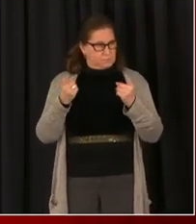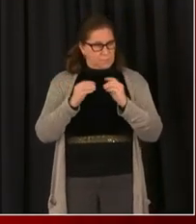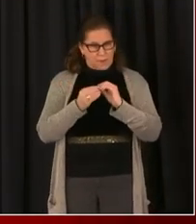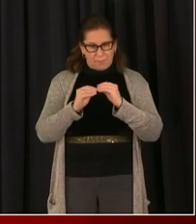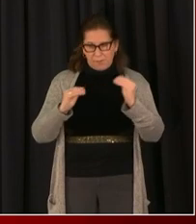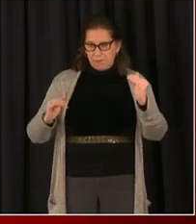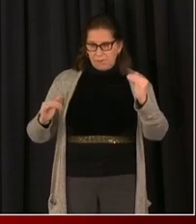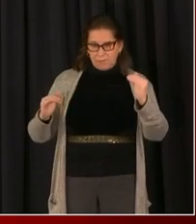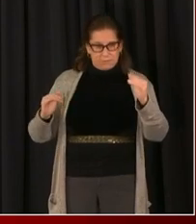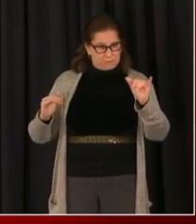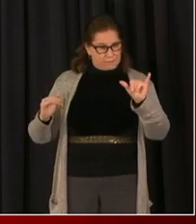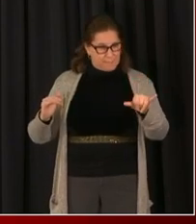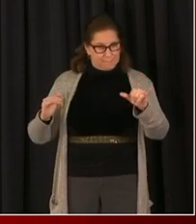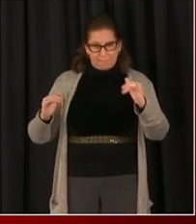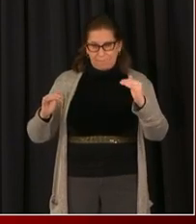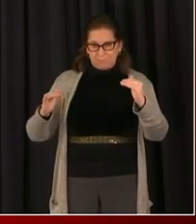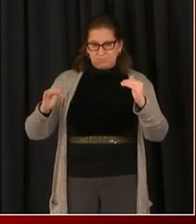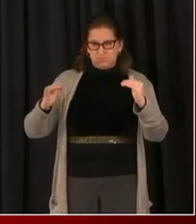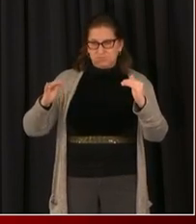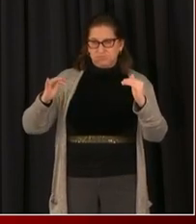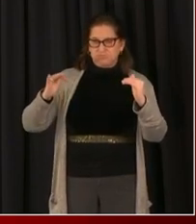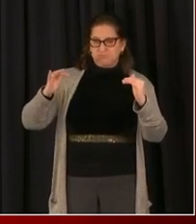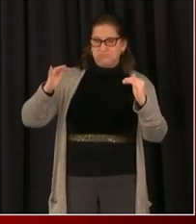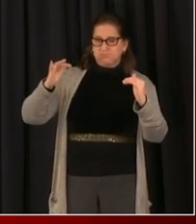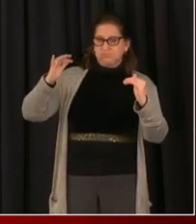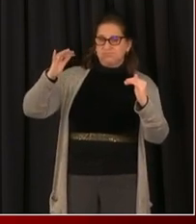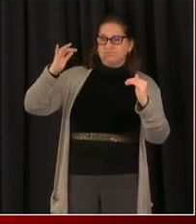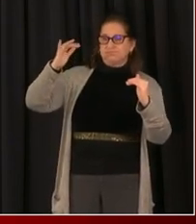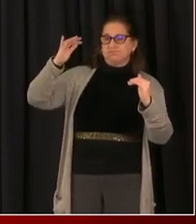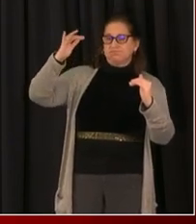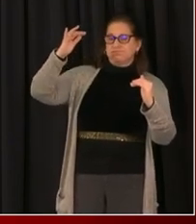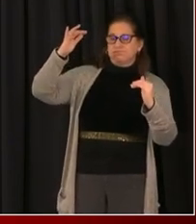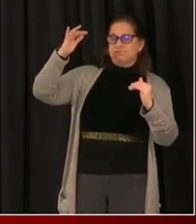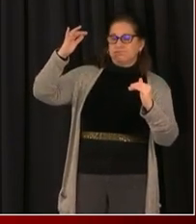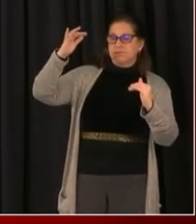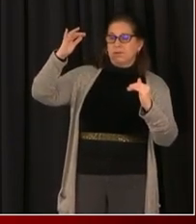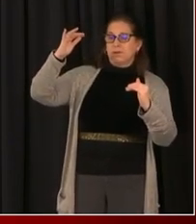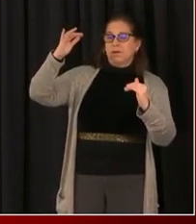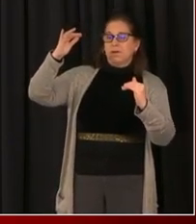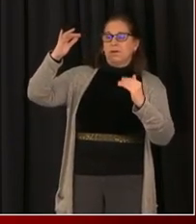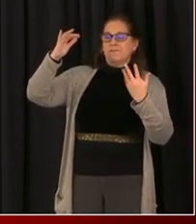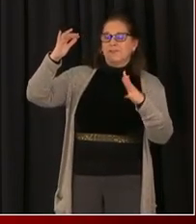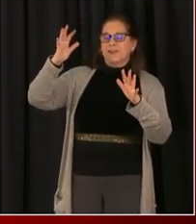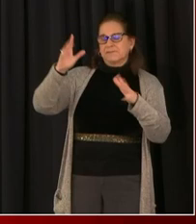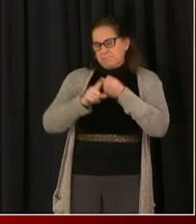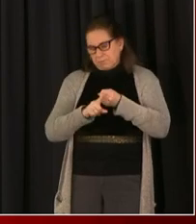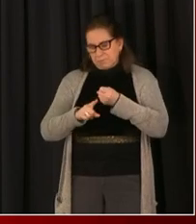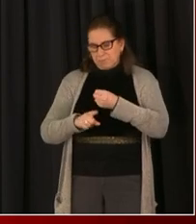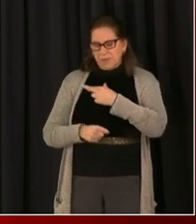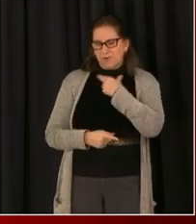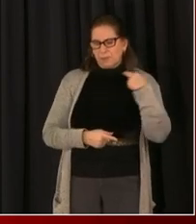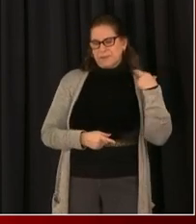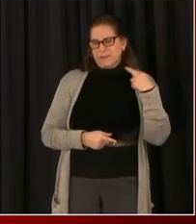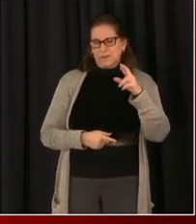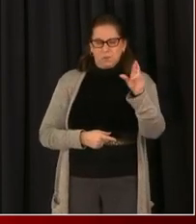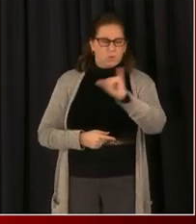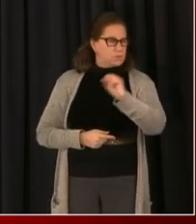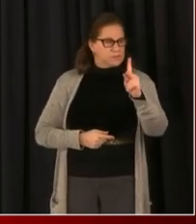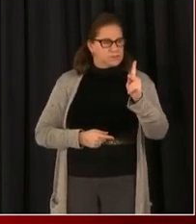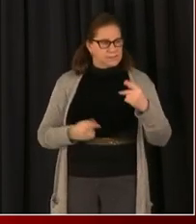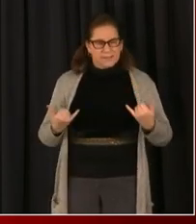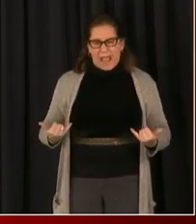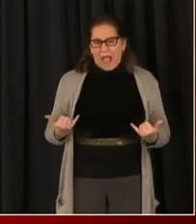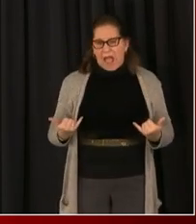the hospital, increasing the risk of exposure to workers, so that if we need that capacity, it will absolutely be there for us here in the